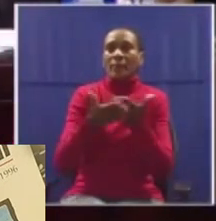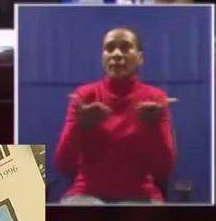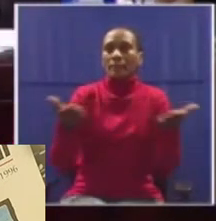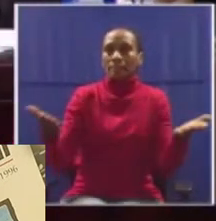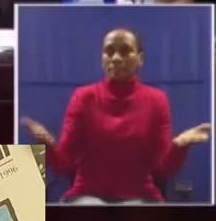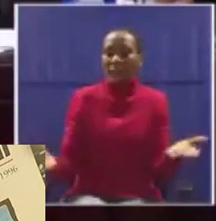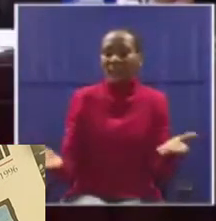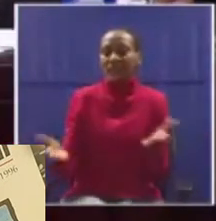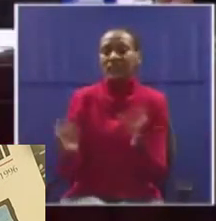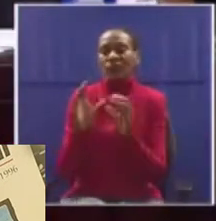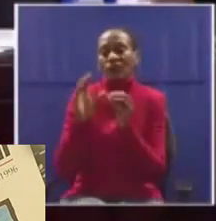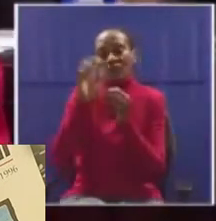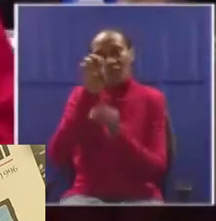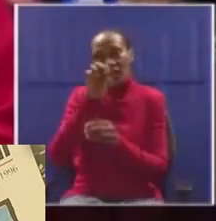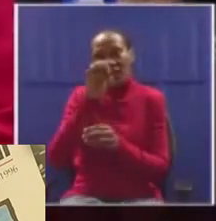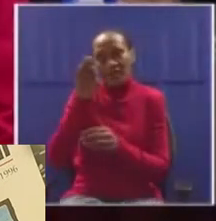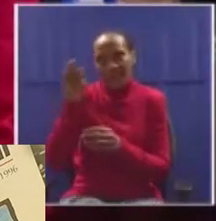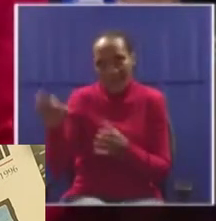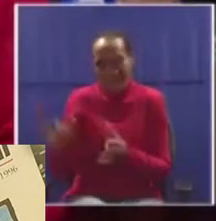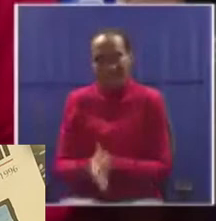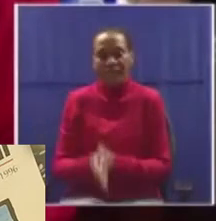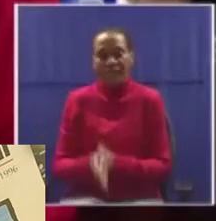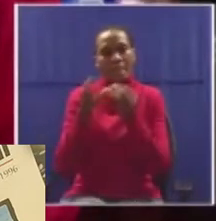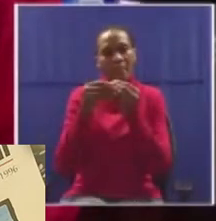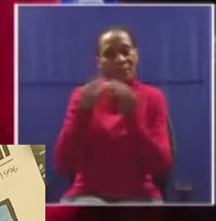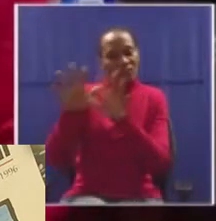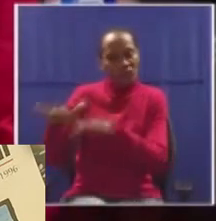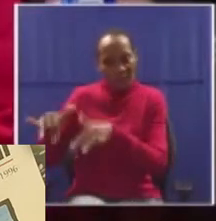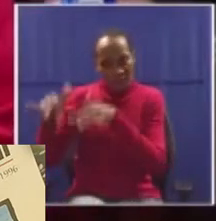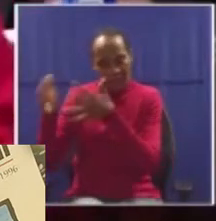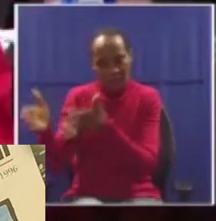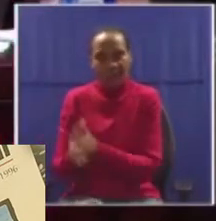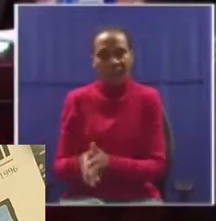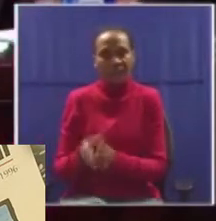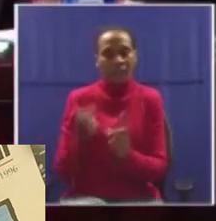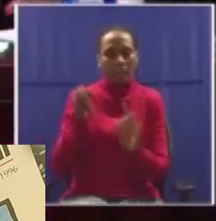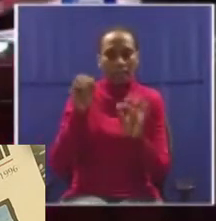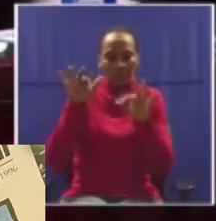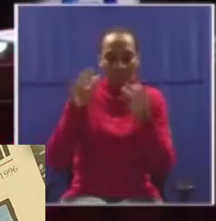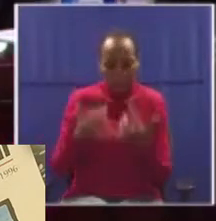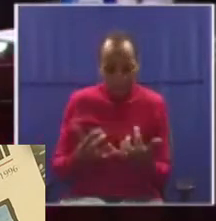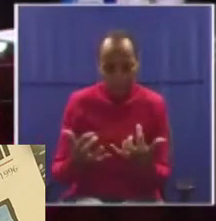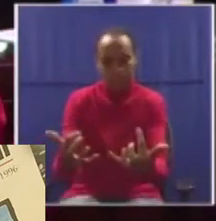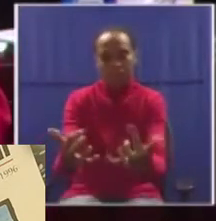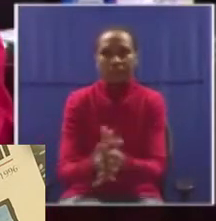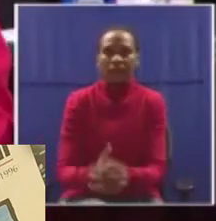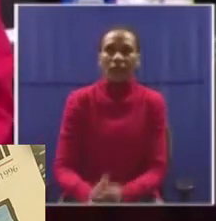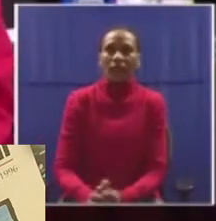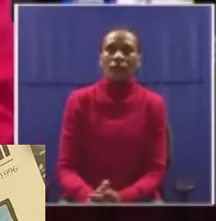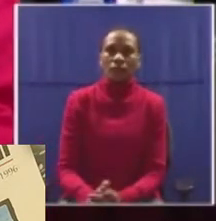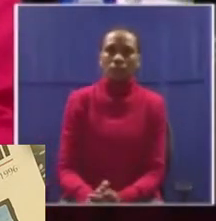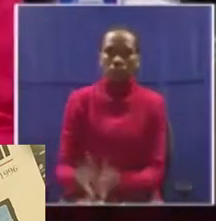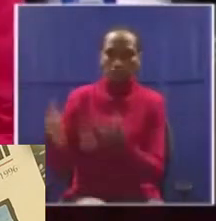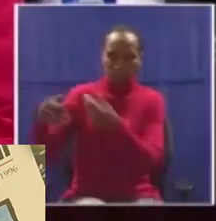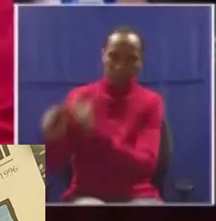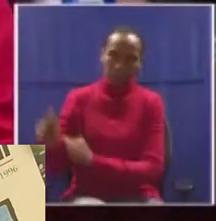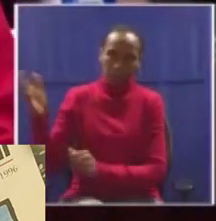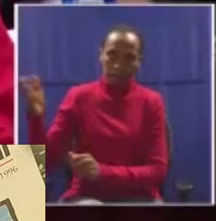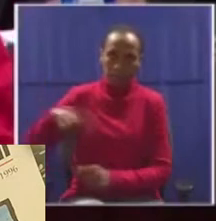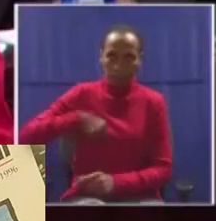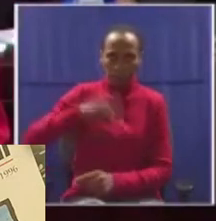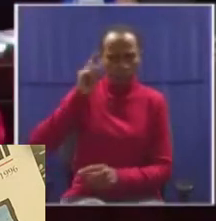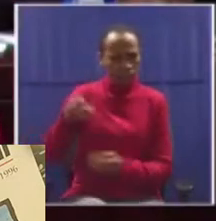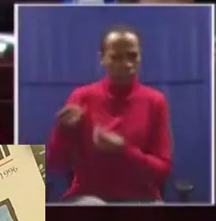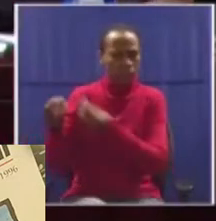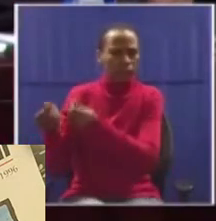of the Central Command team members of parliament Fighters and people of South Africa housekeepers and we will